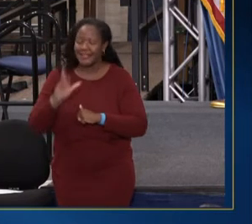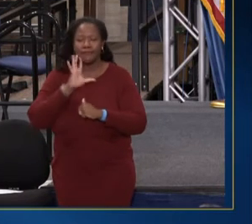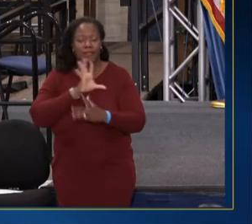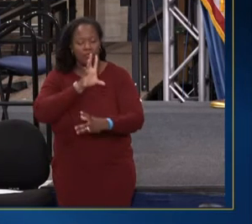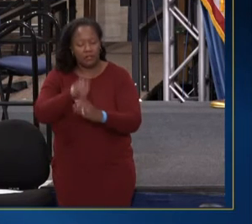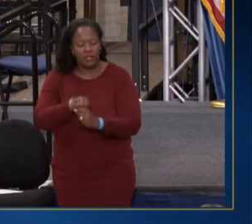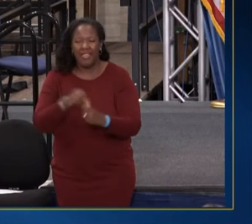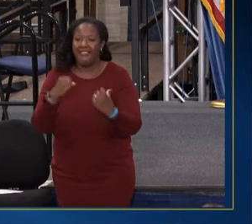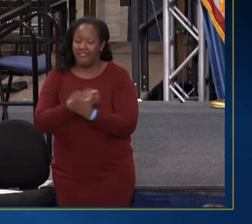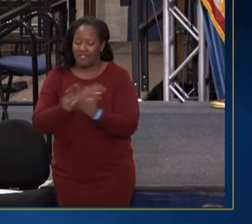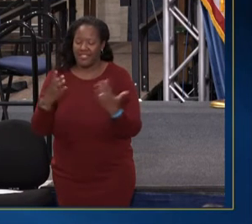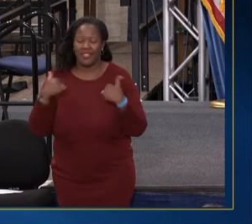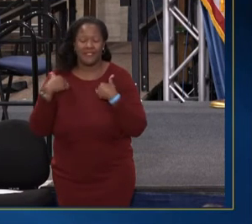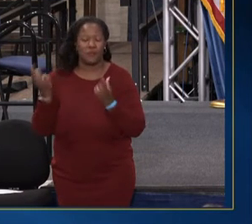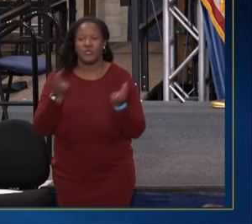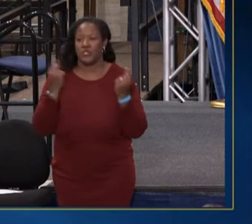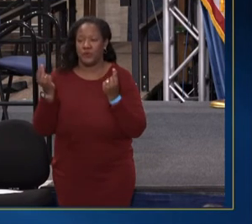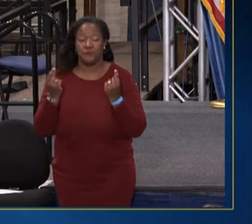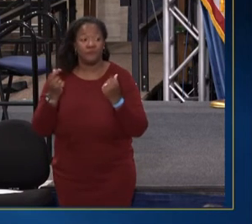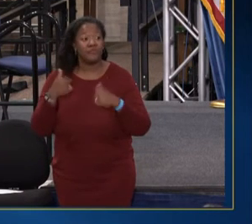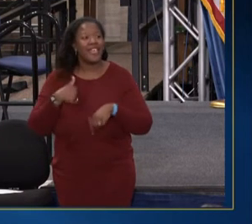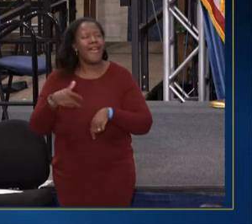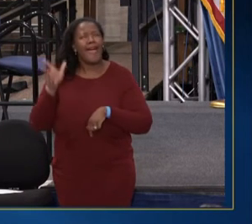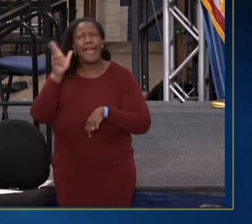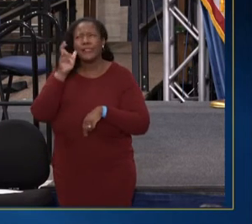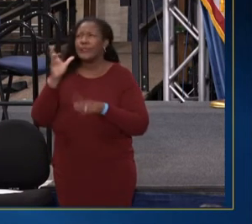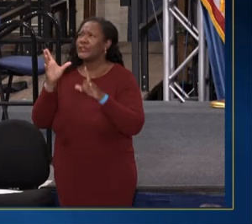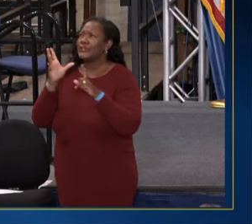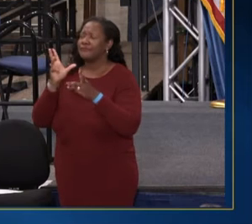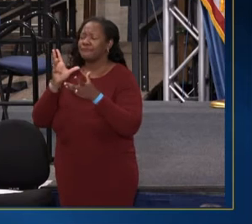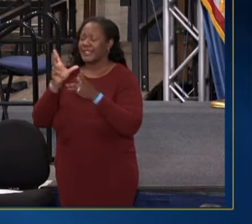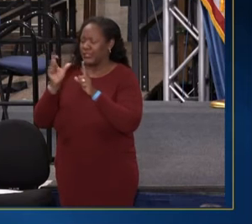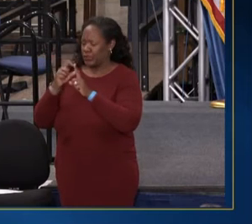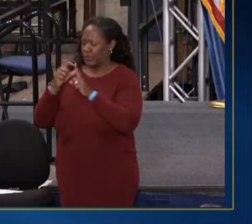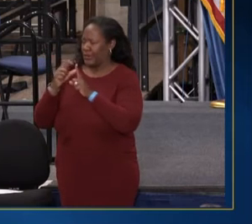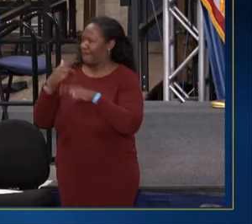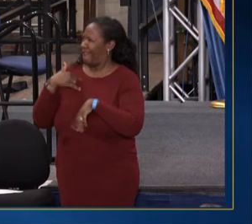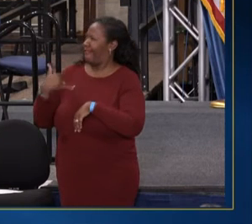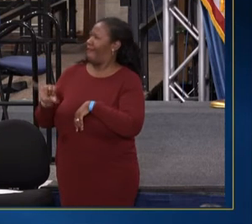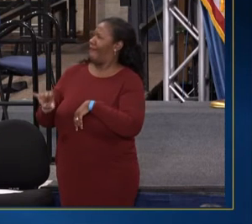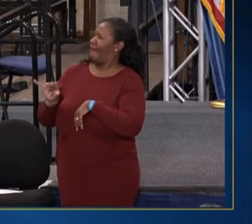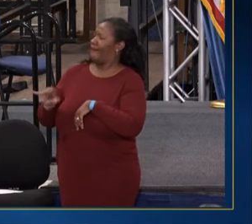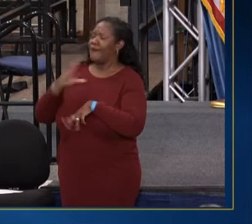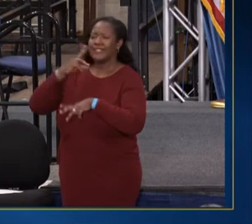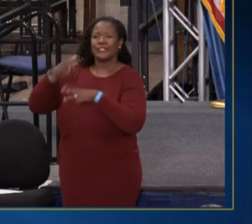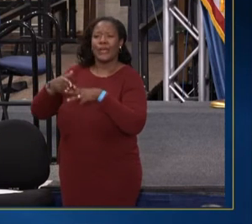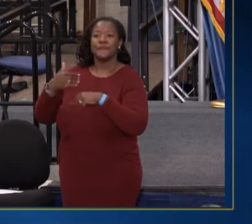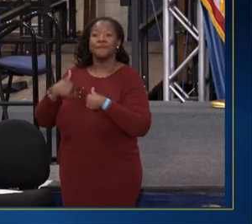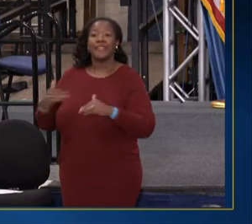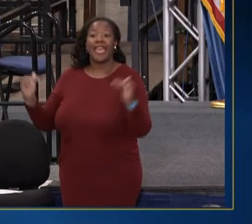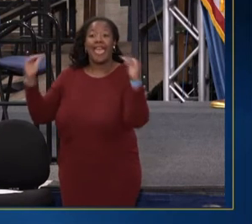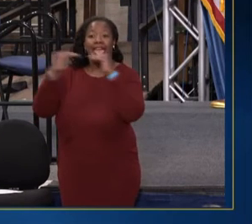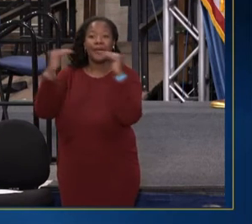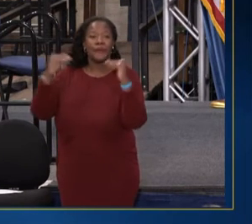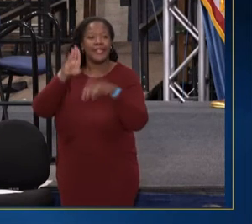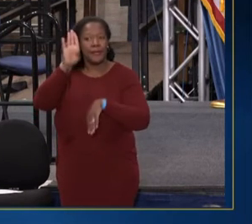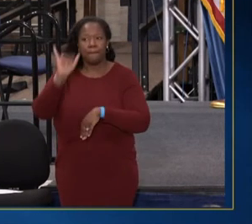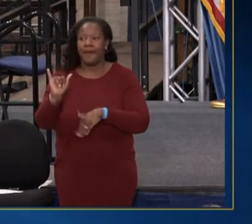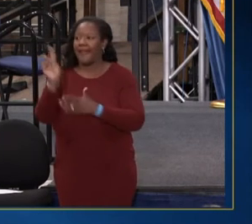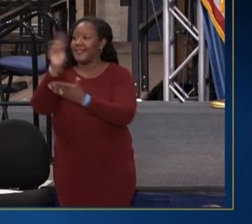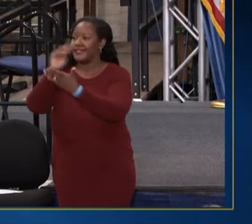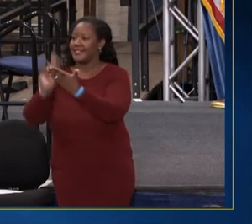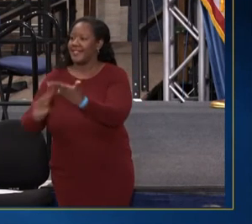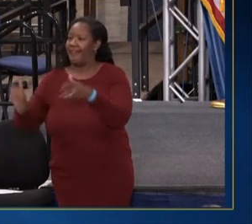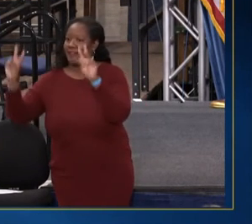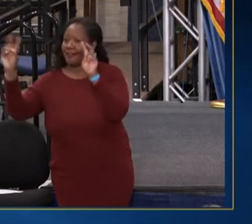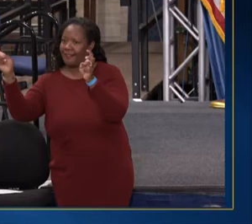do. There was a term I learned a while ago, equity by design. To me, HHS